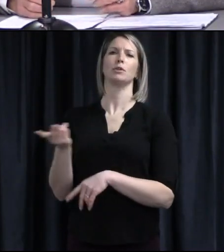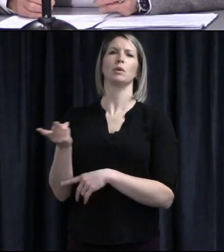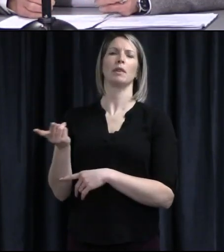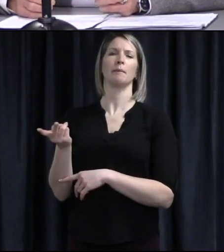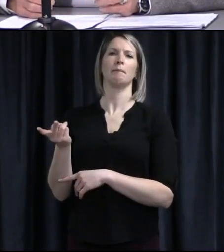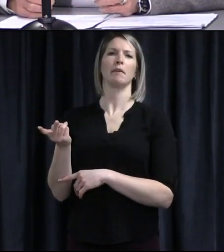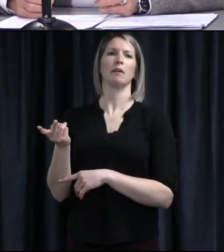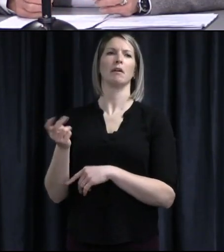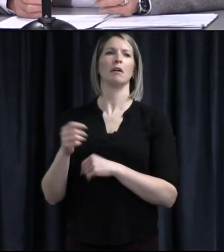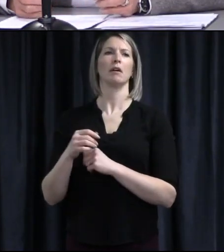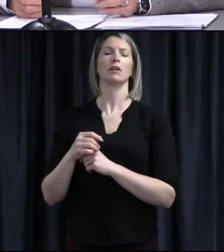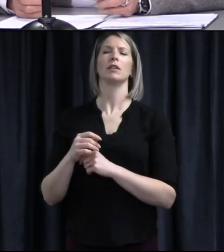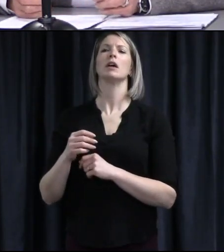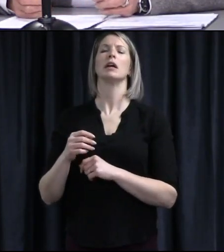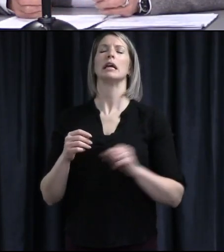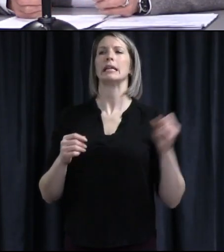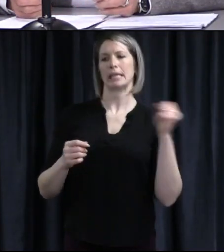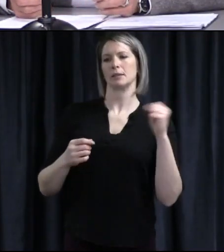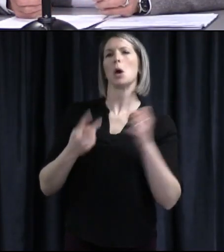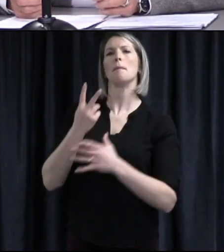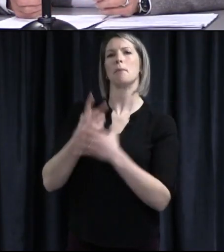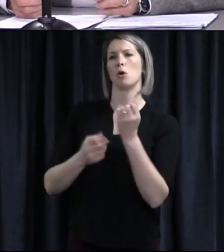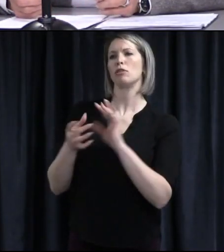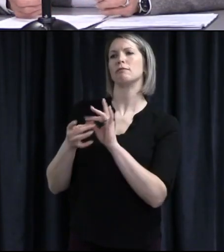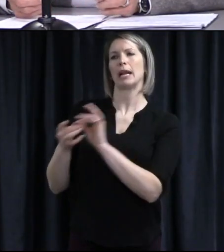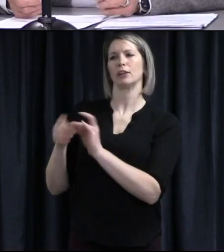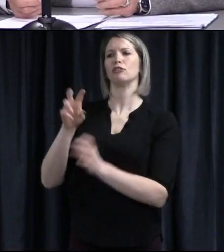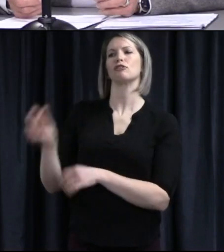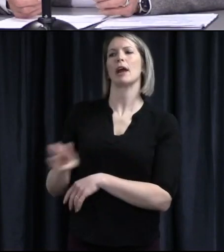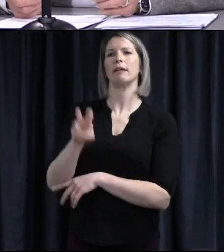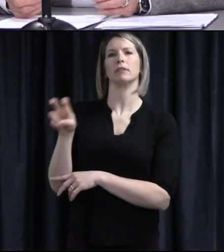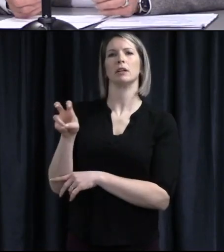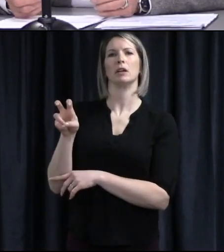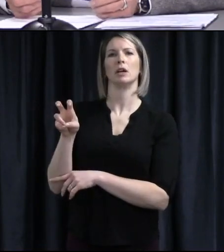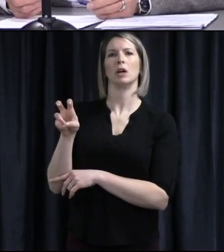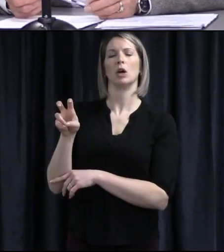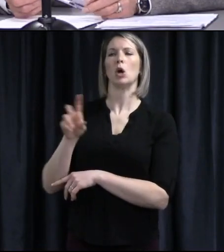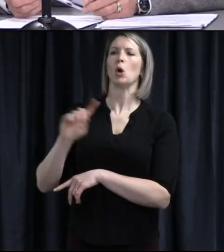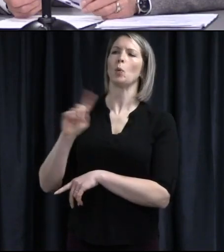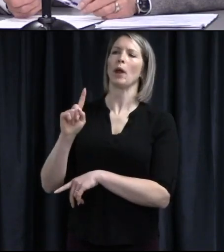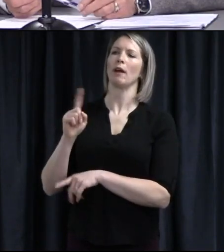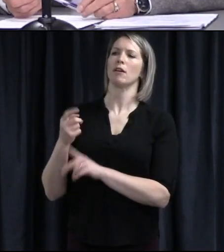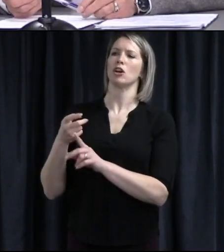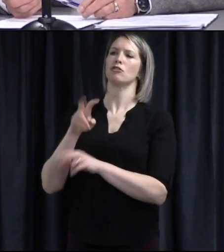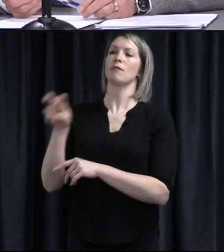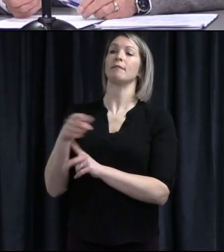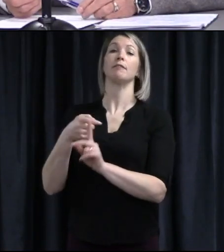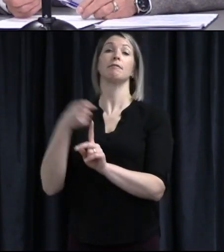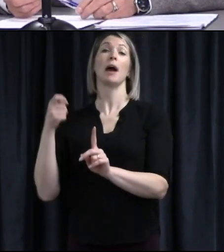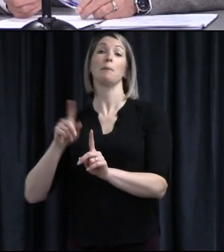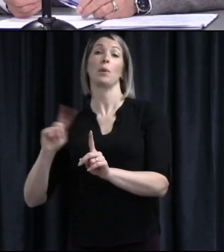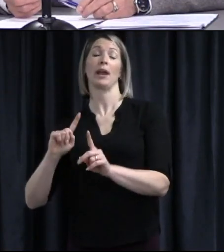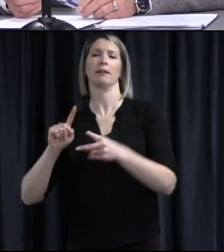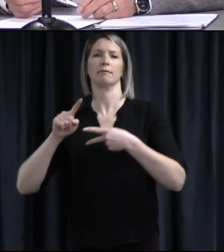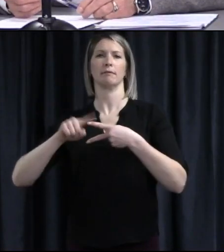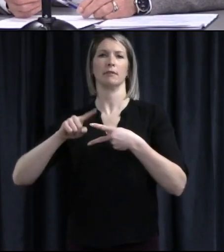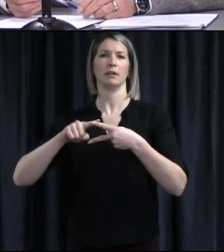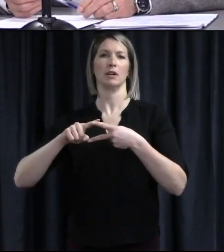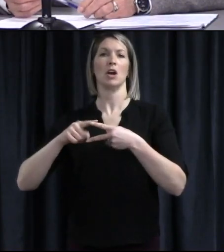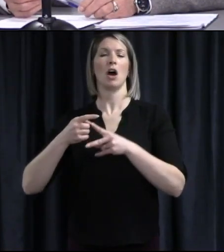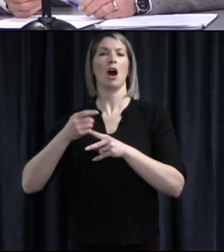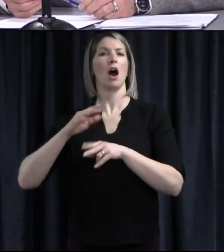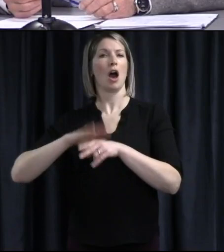If they were related to travel, they were both related to travel, yes. Where they had been traveling. So one had been